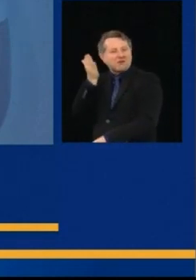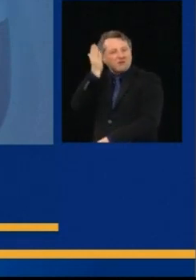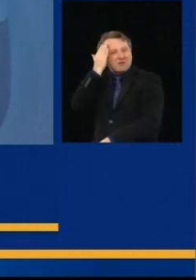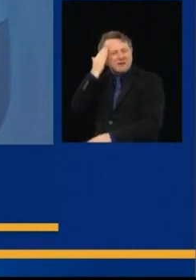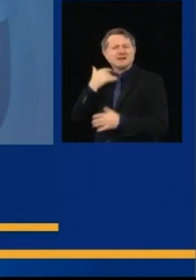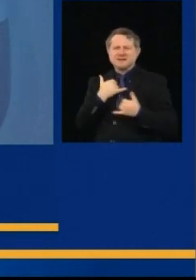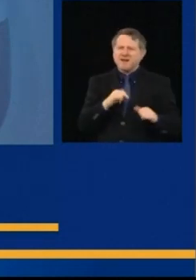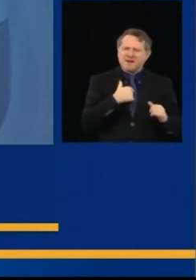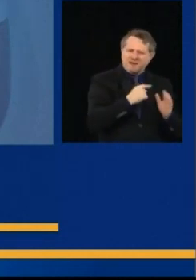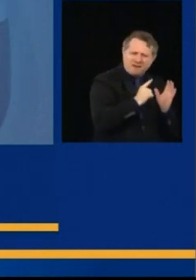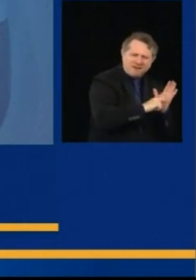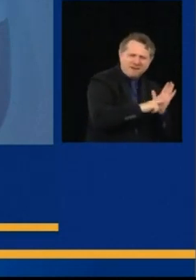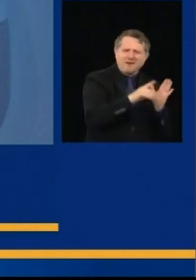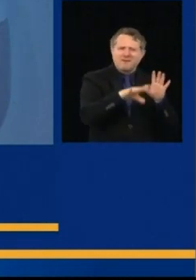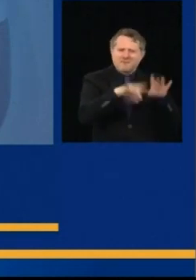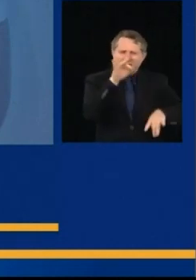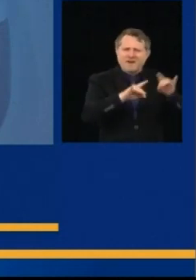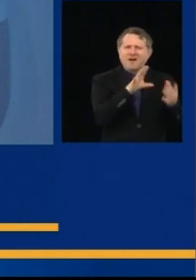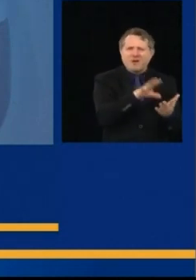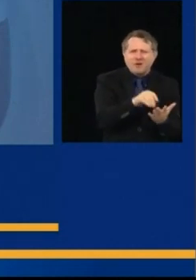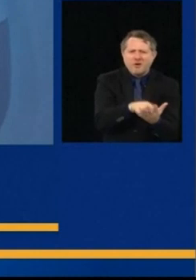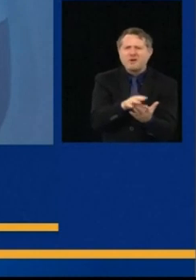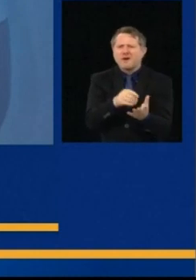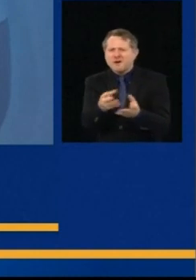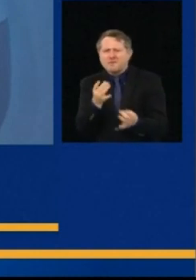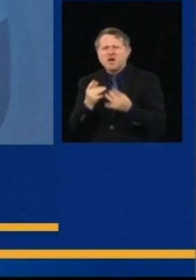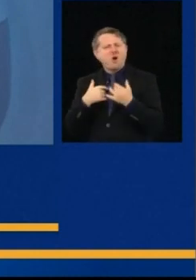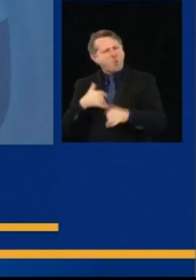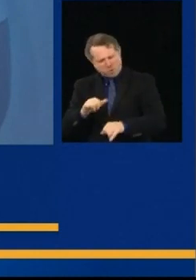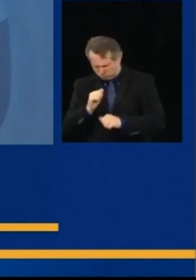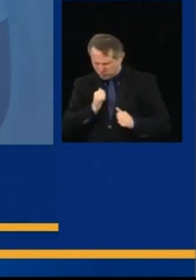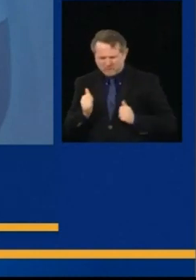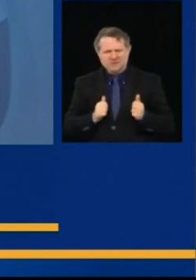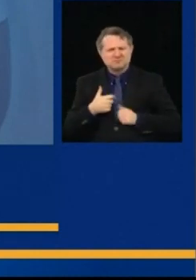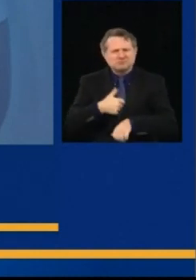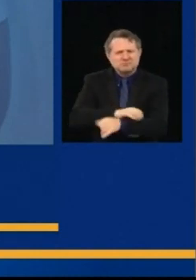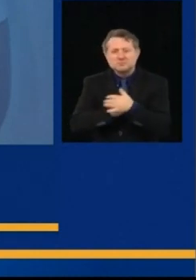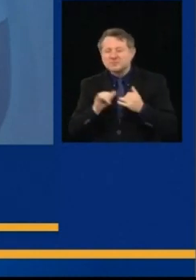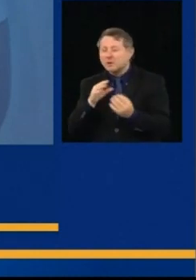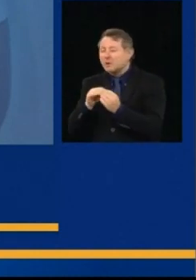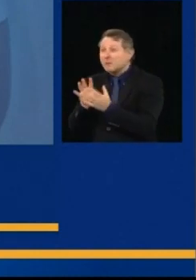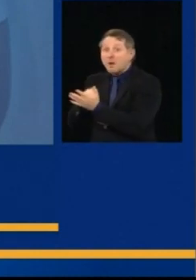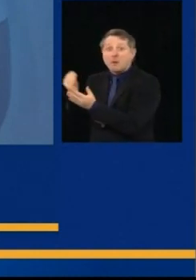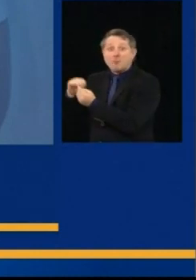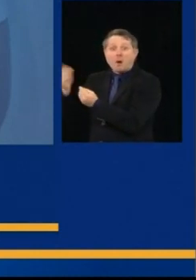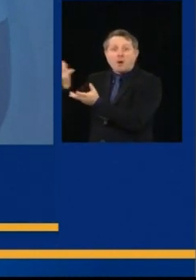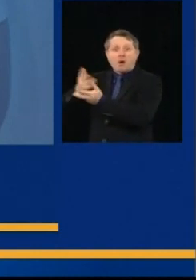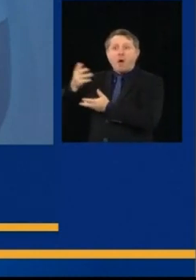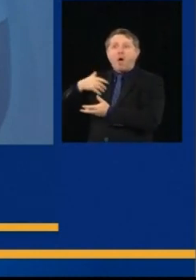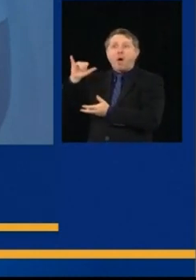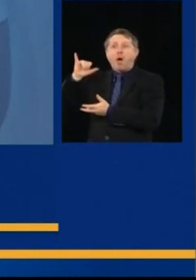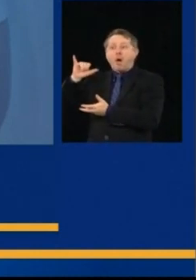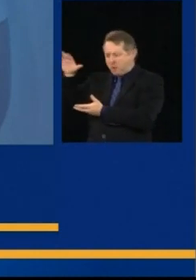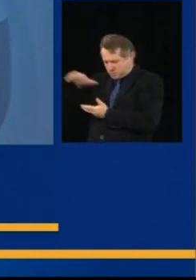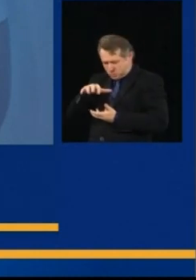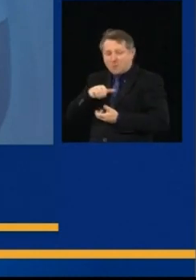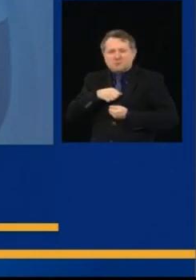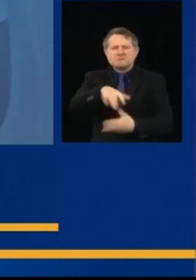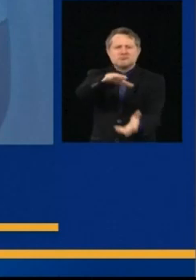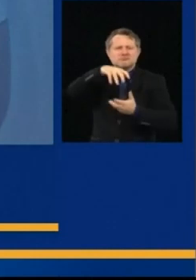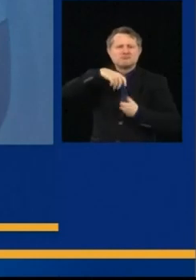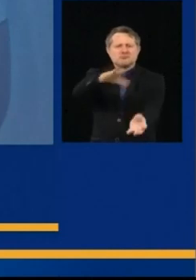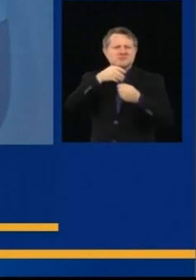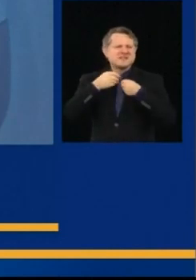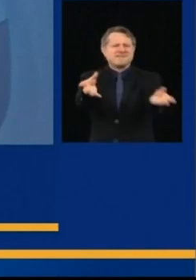The more we know, the more we'll communicate. For now, everything we know is on that website,